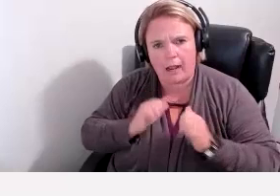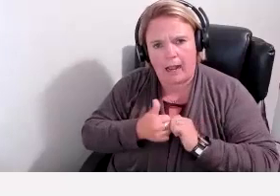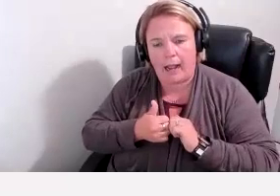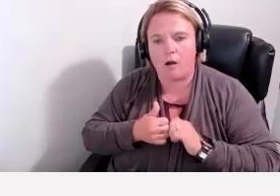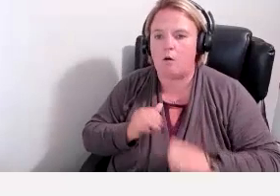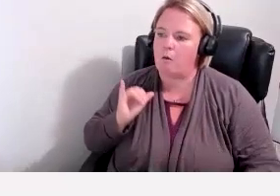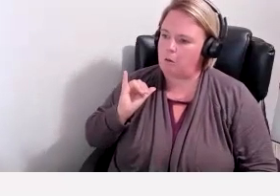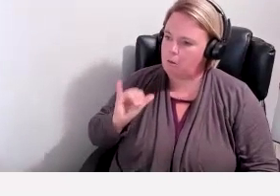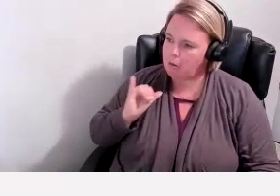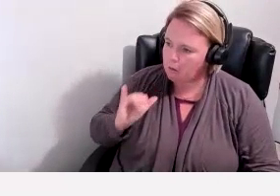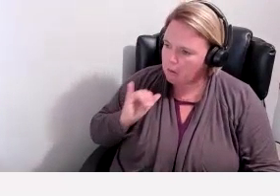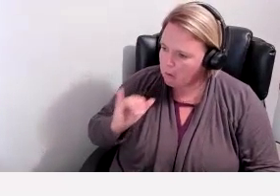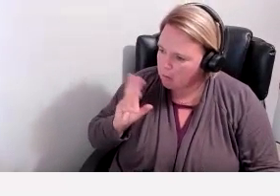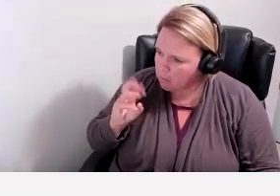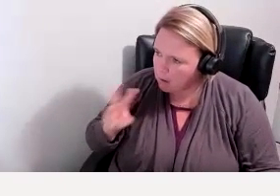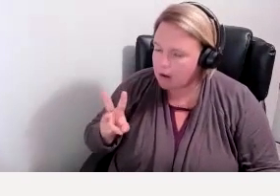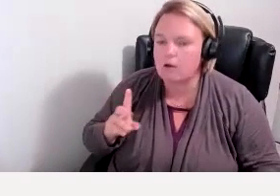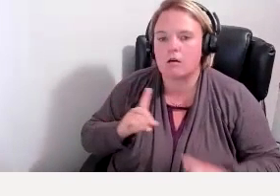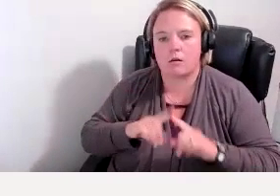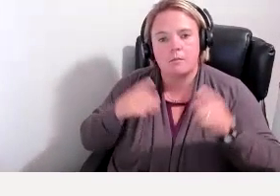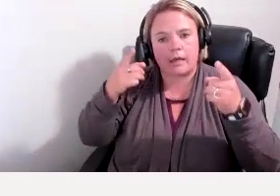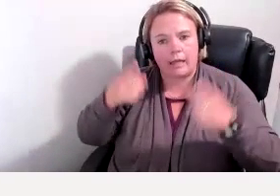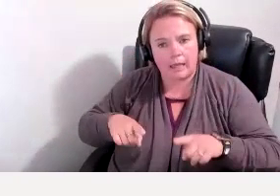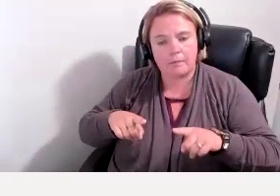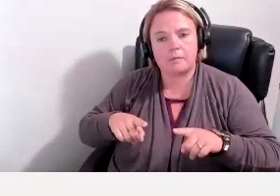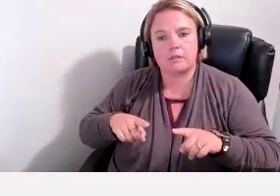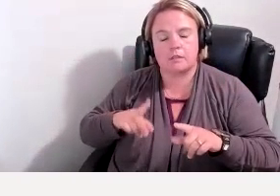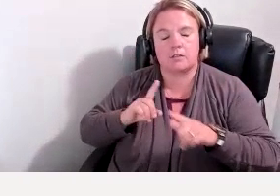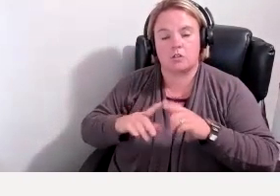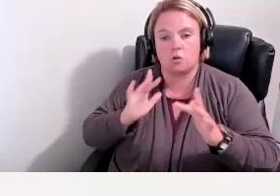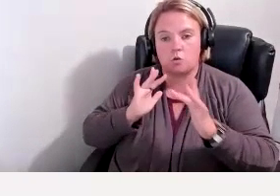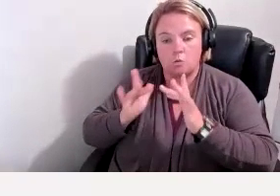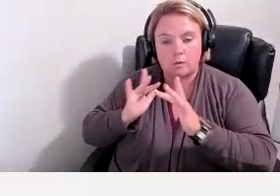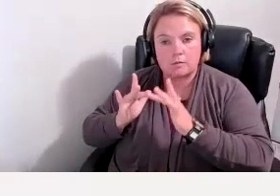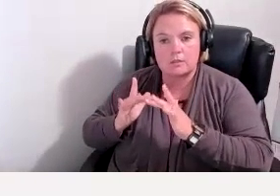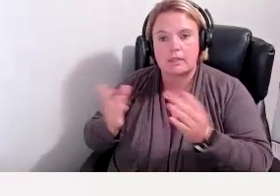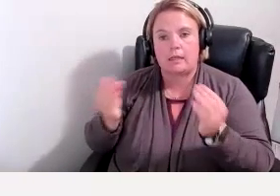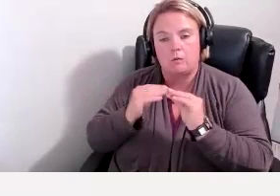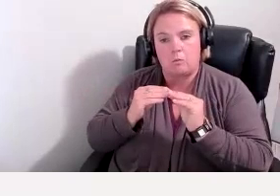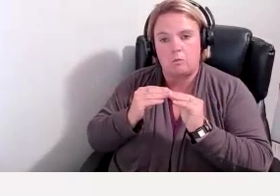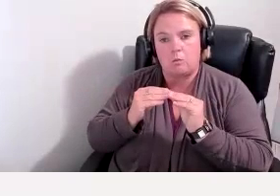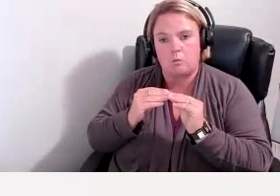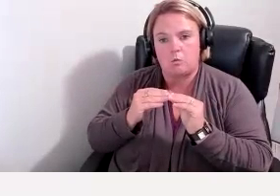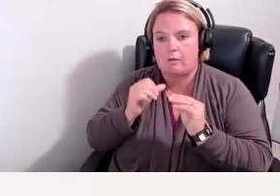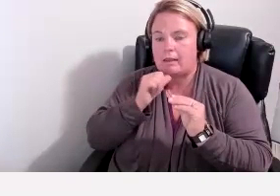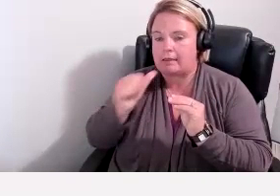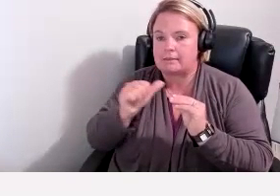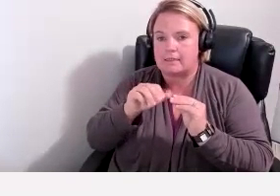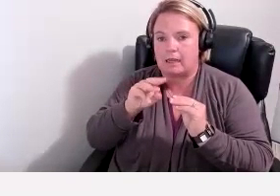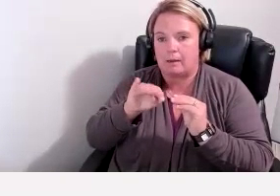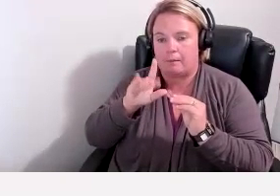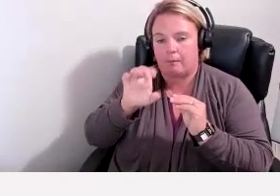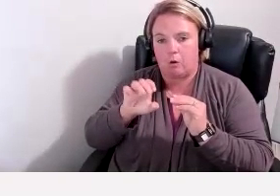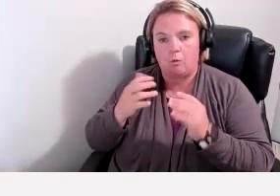like that. But when you do that and go to a website that has more information, it's not mobile friendly, you don't